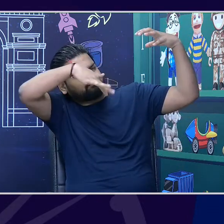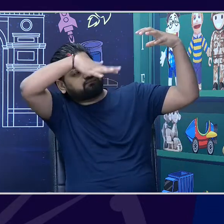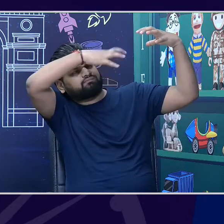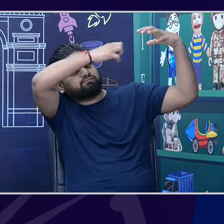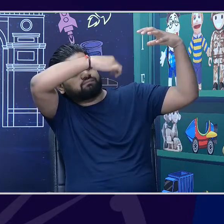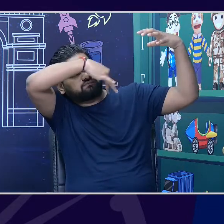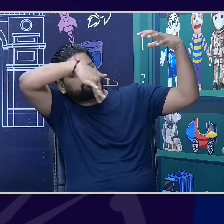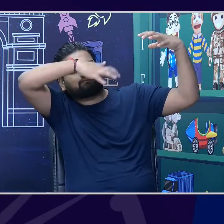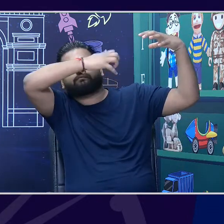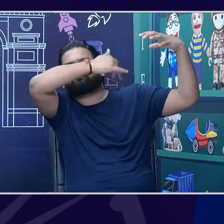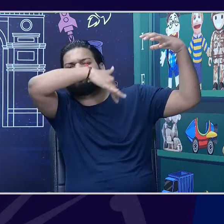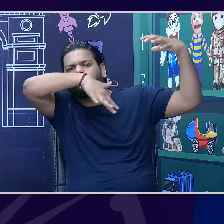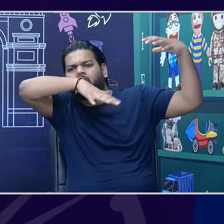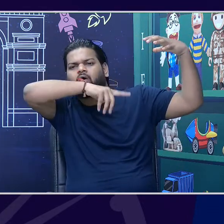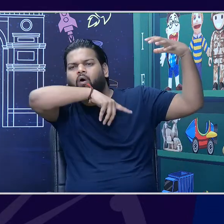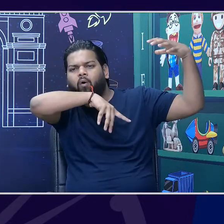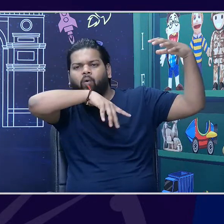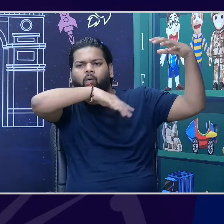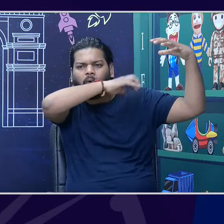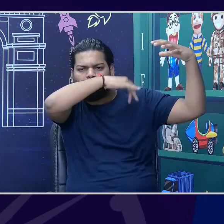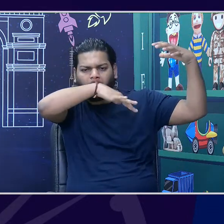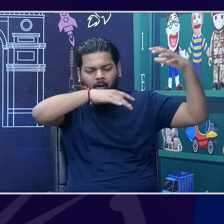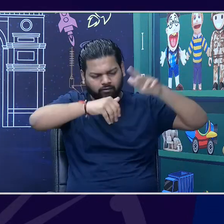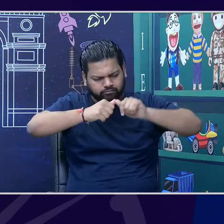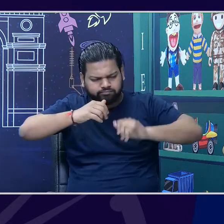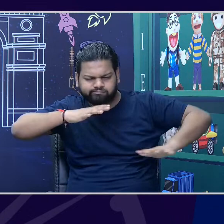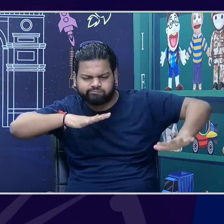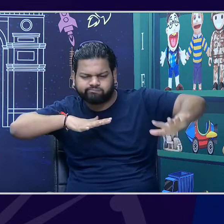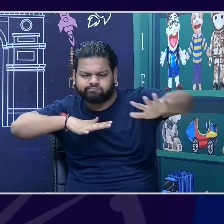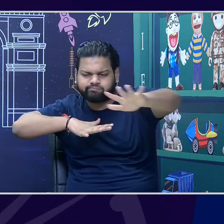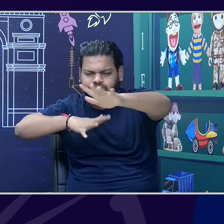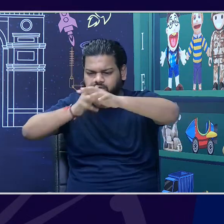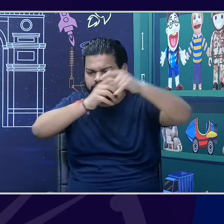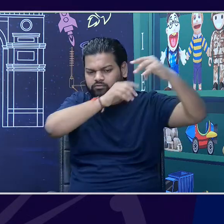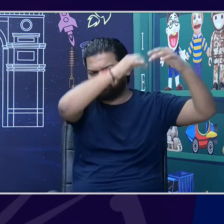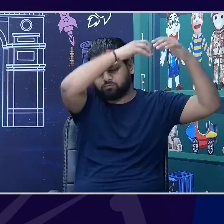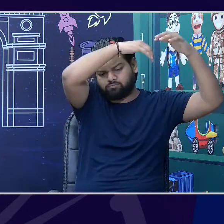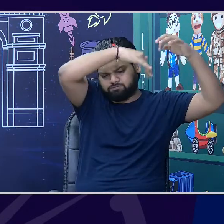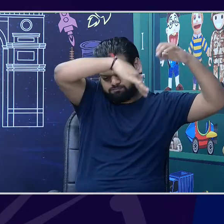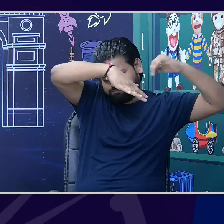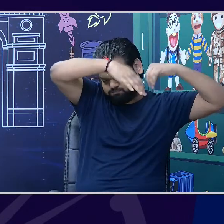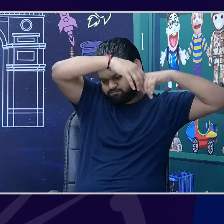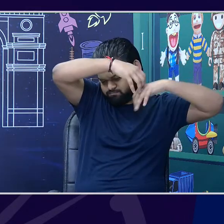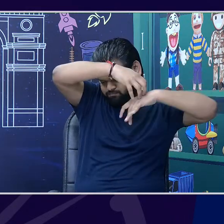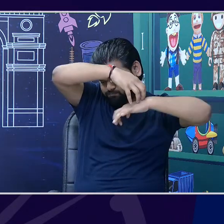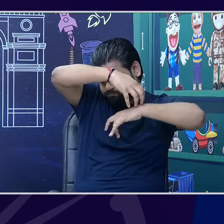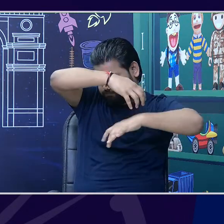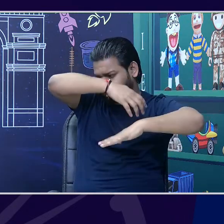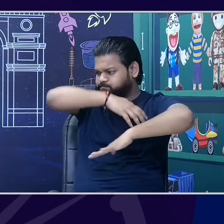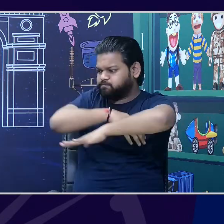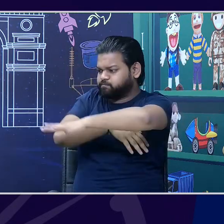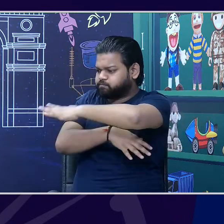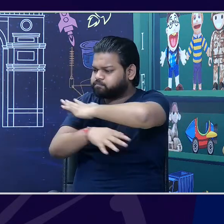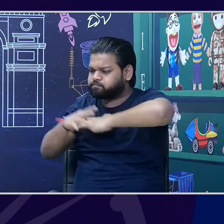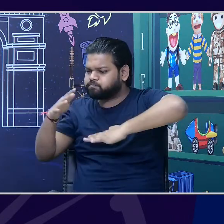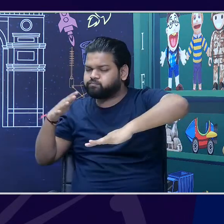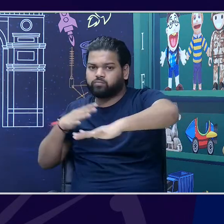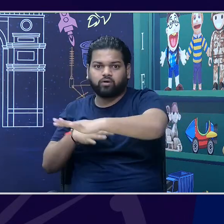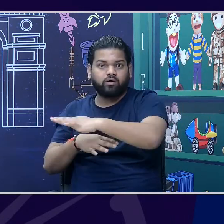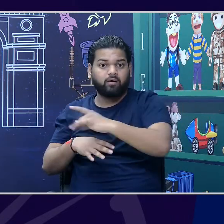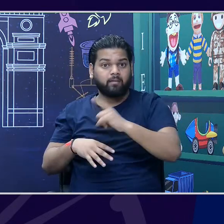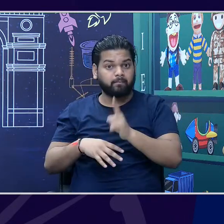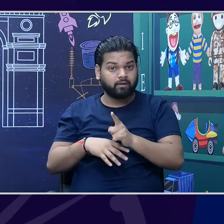and Stephen can't speak anything. His speech synthesizer cannot say anything. Okay. But Kanga was very, very